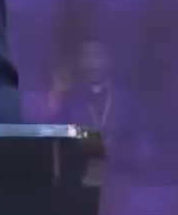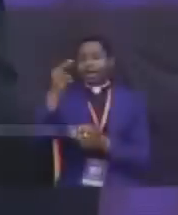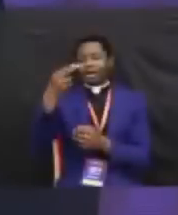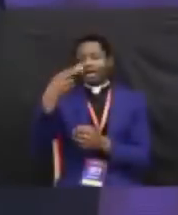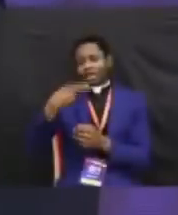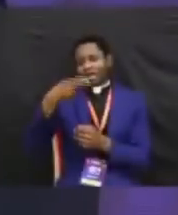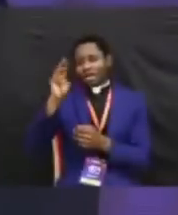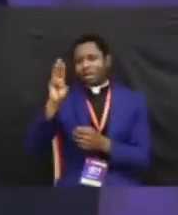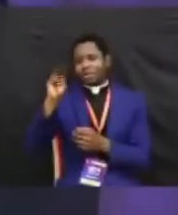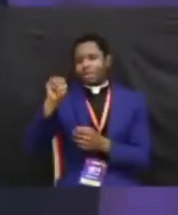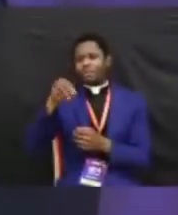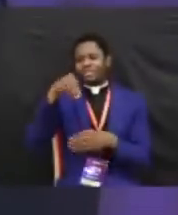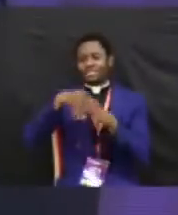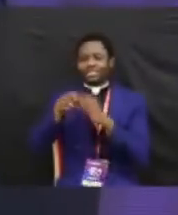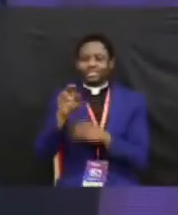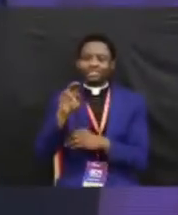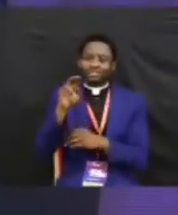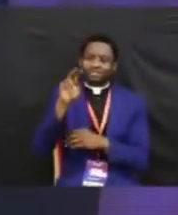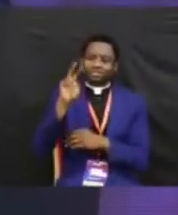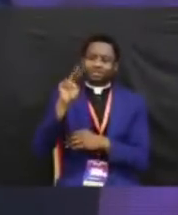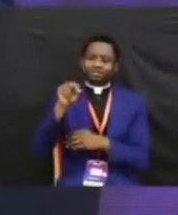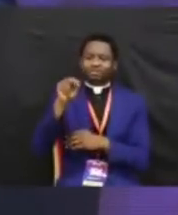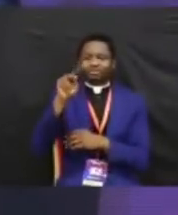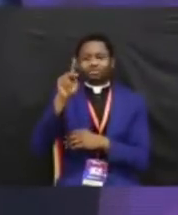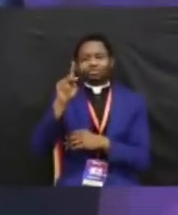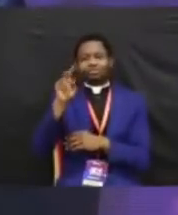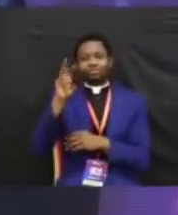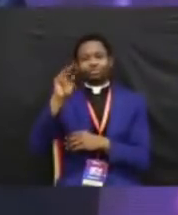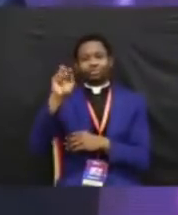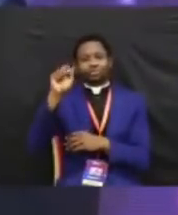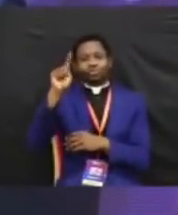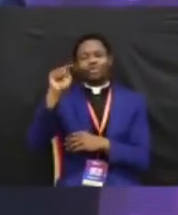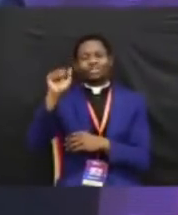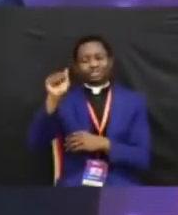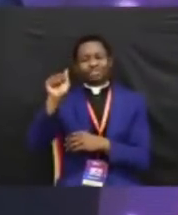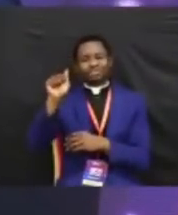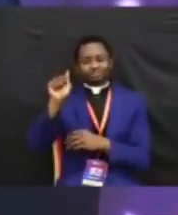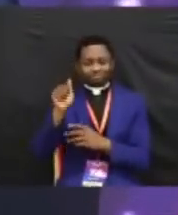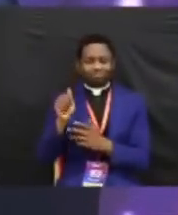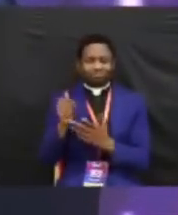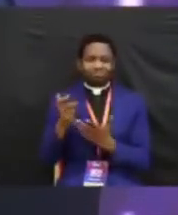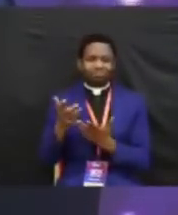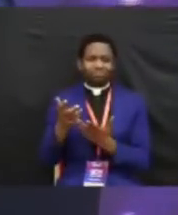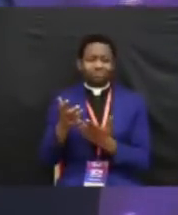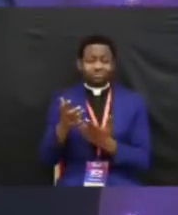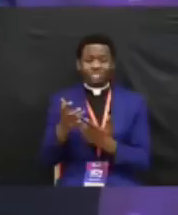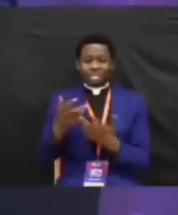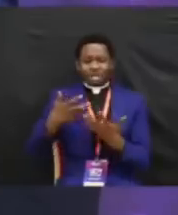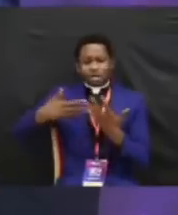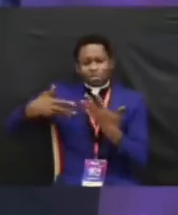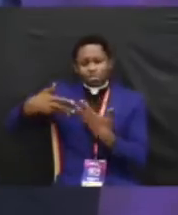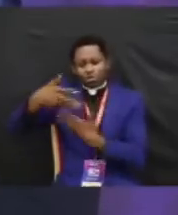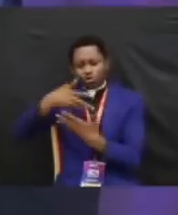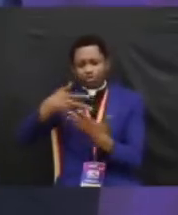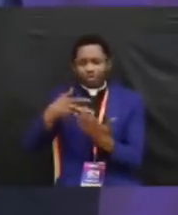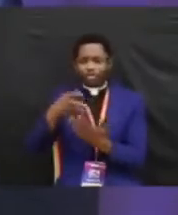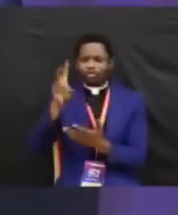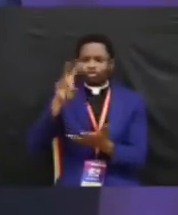Inquanta area. He and his wife Mariam are among over 2,157